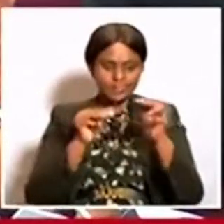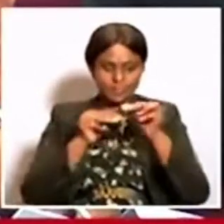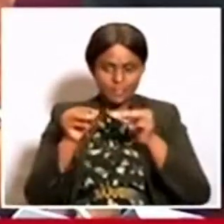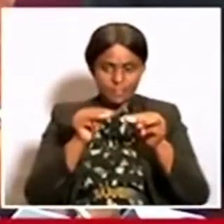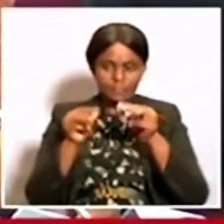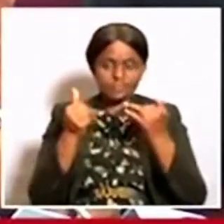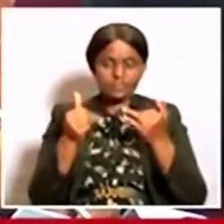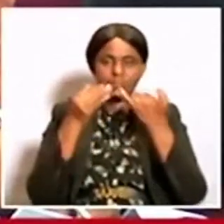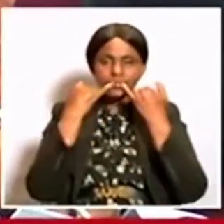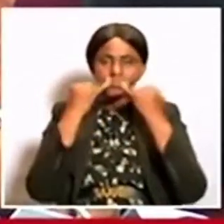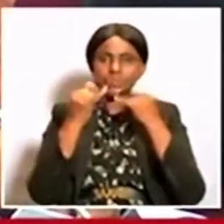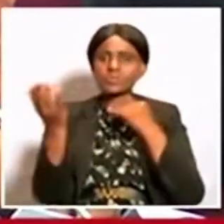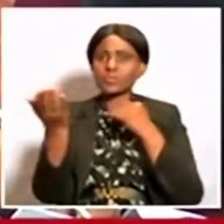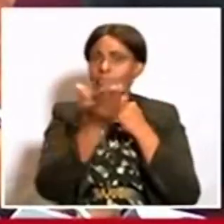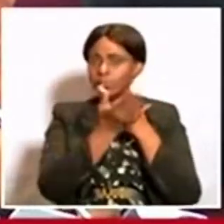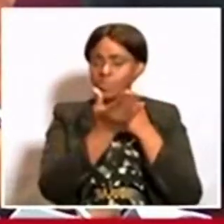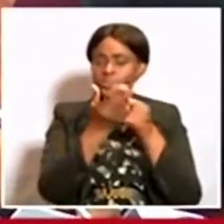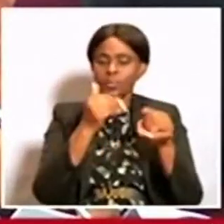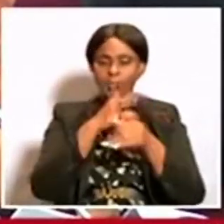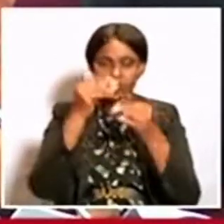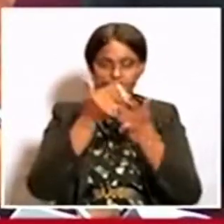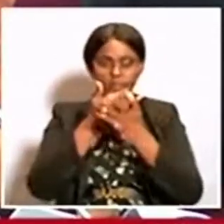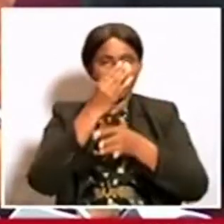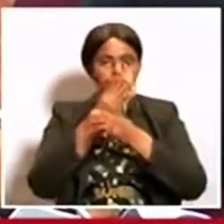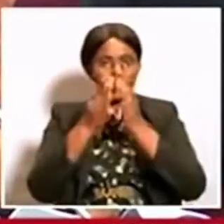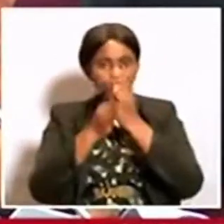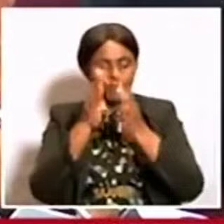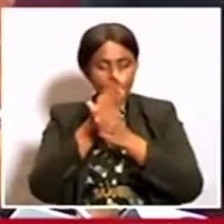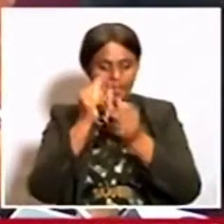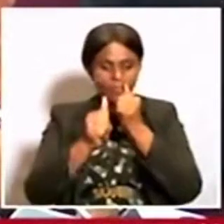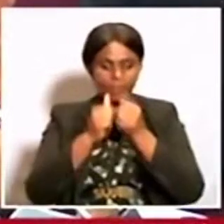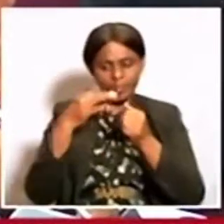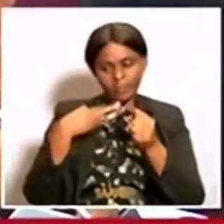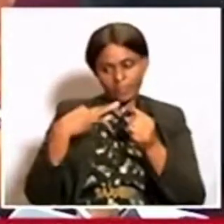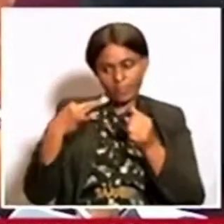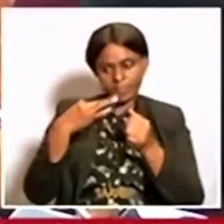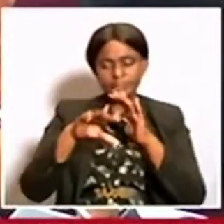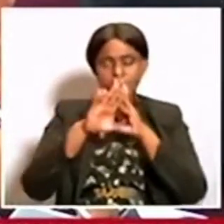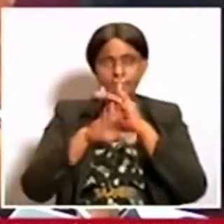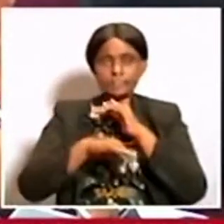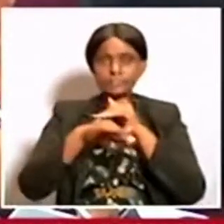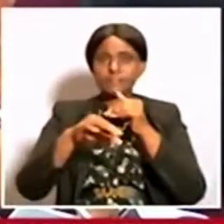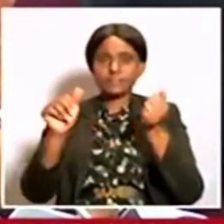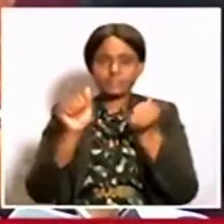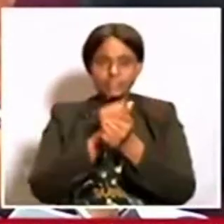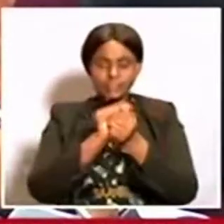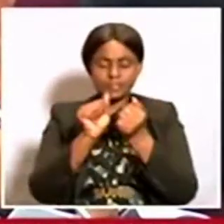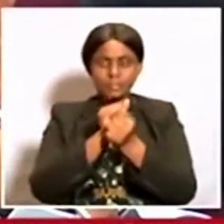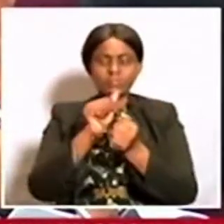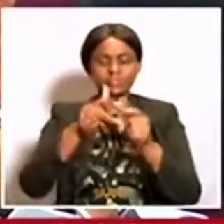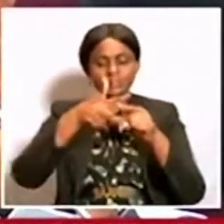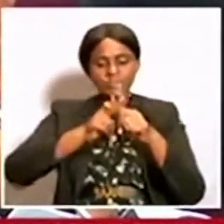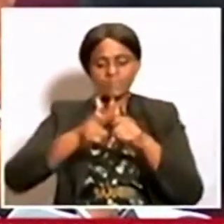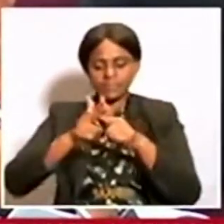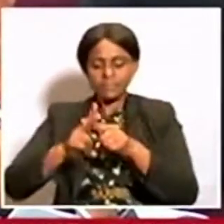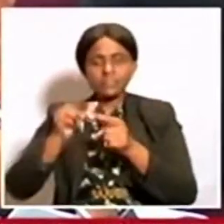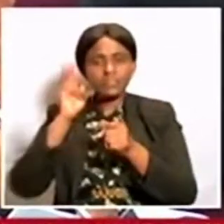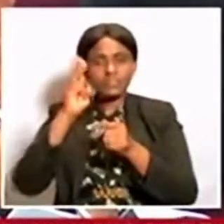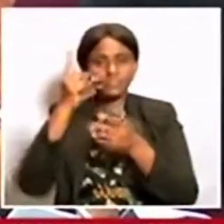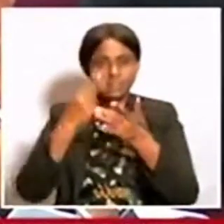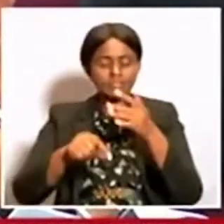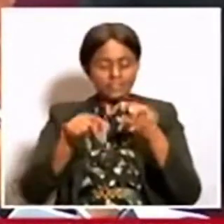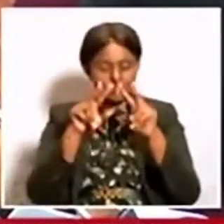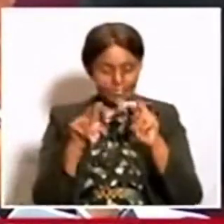like to inform you that all the structures that are applied under disaster, completion or repair will first be